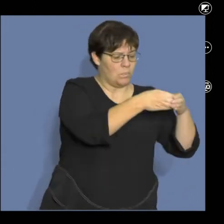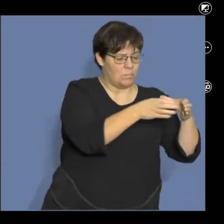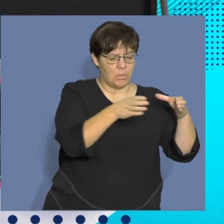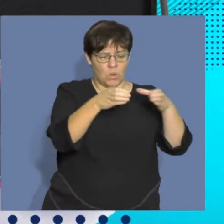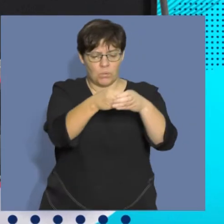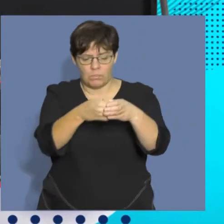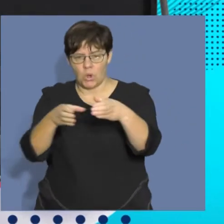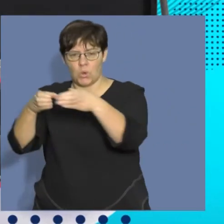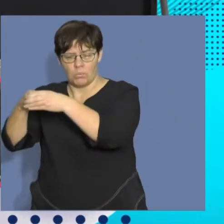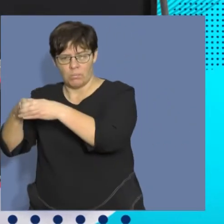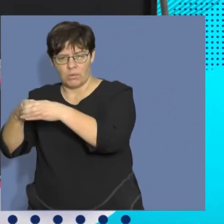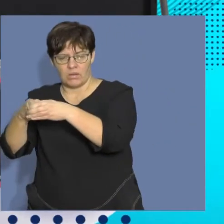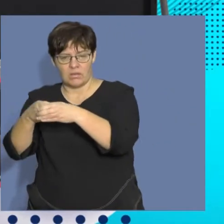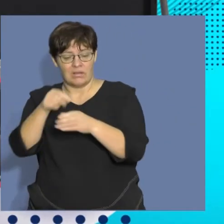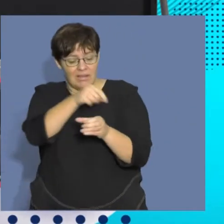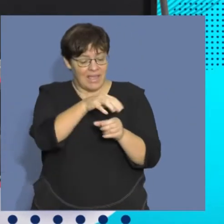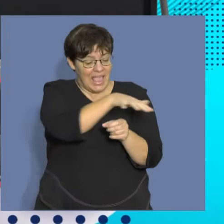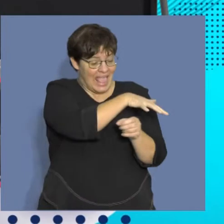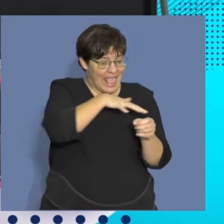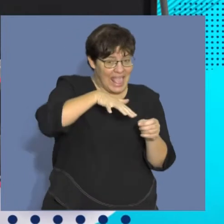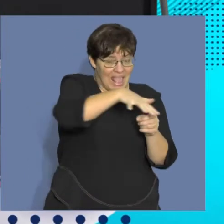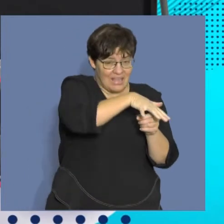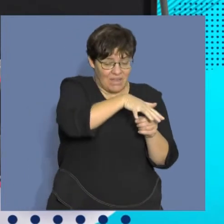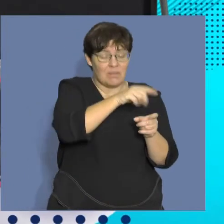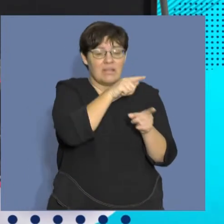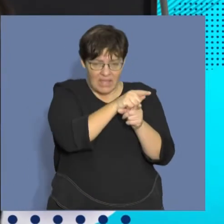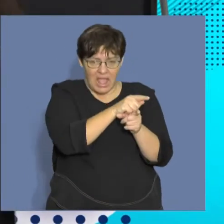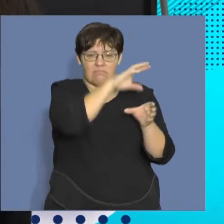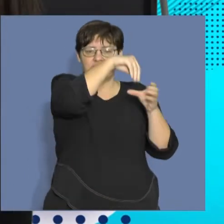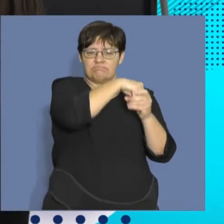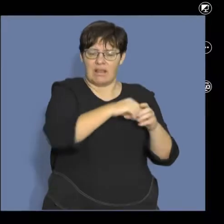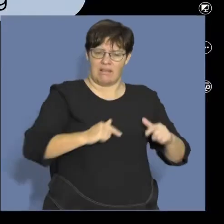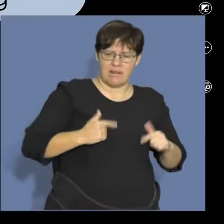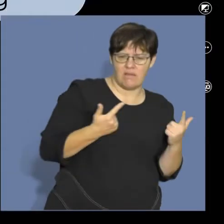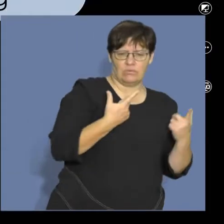function or work in that particular environment.